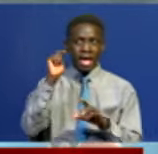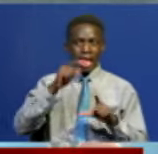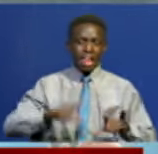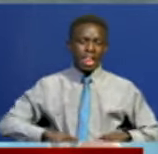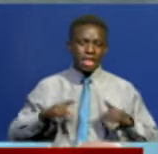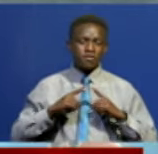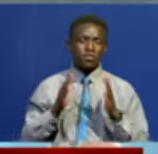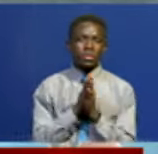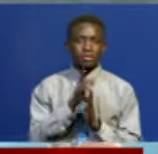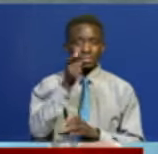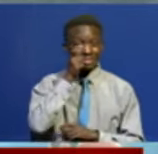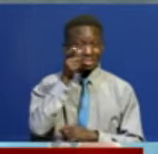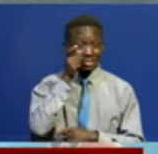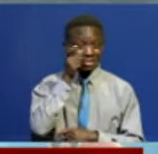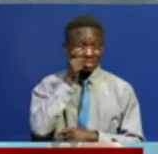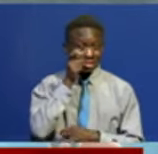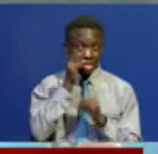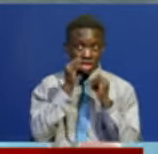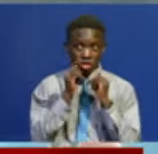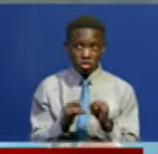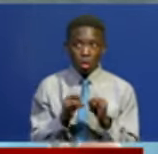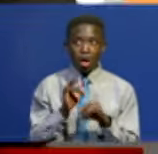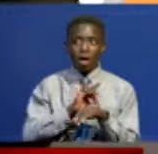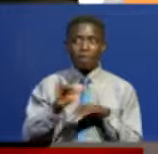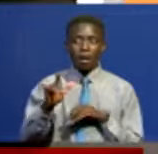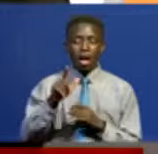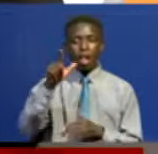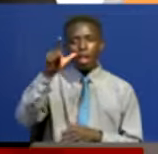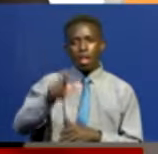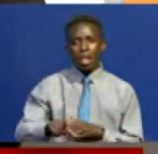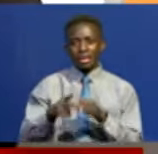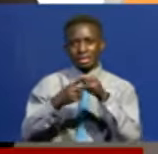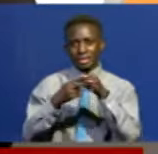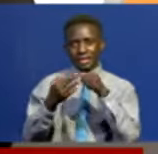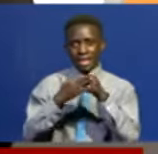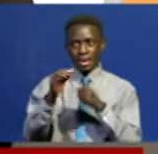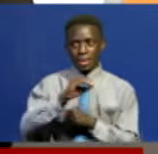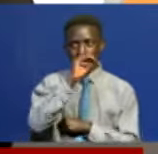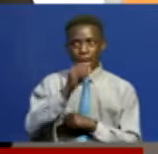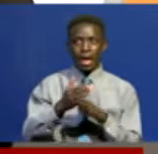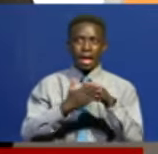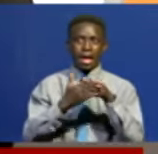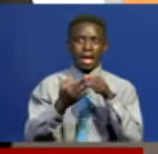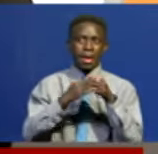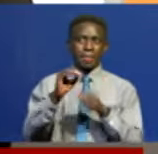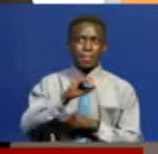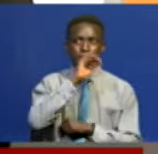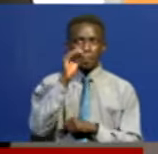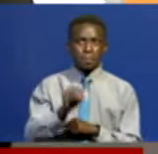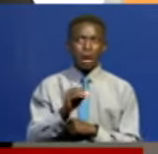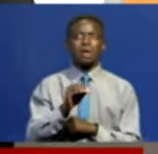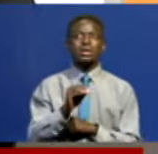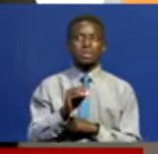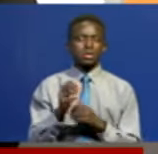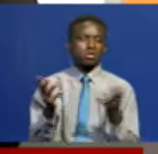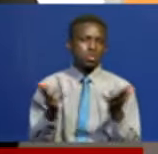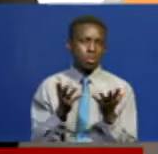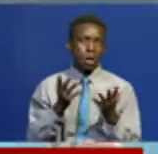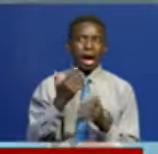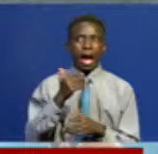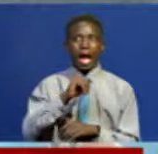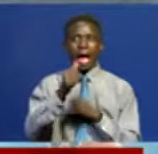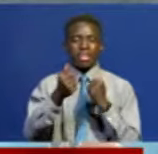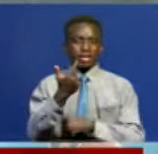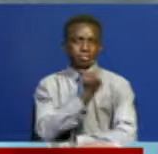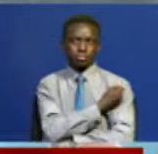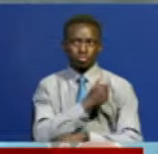HIV infections have been lowered by 78%. 98% of cases are on antiretroviral treatment. Kenya